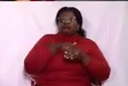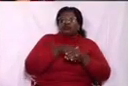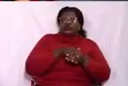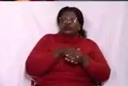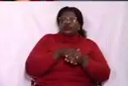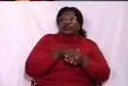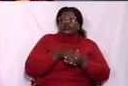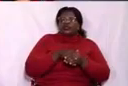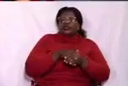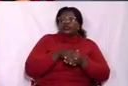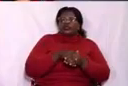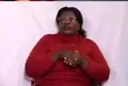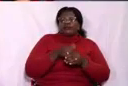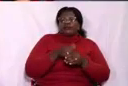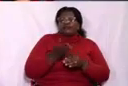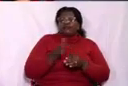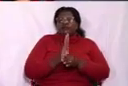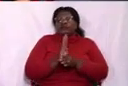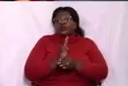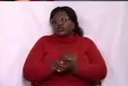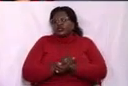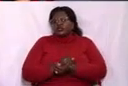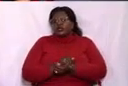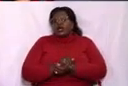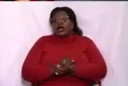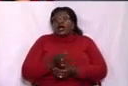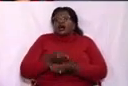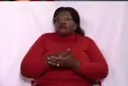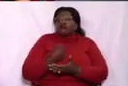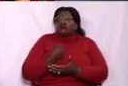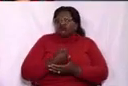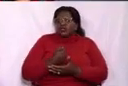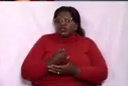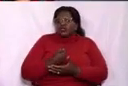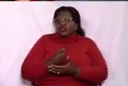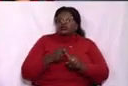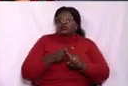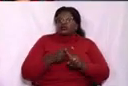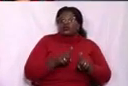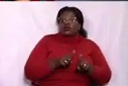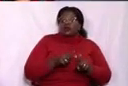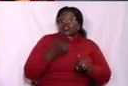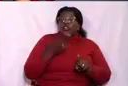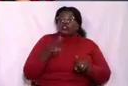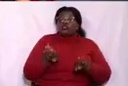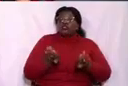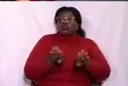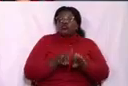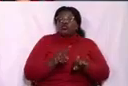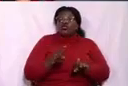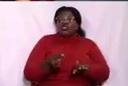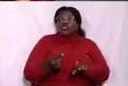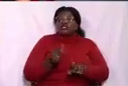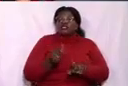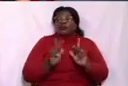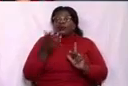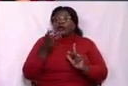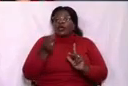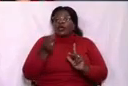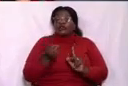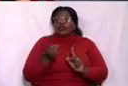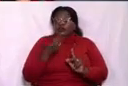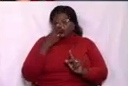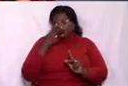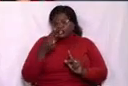Well, I always strive to be different, to create items that are not there at all. Yeah. So when people see